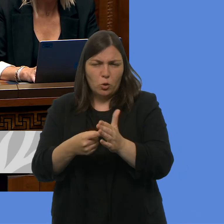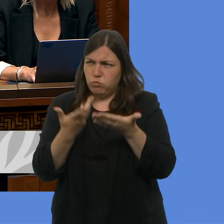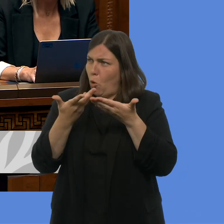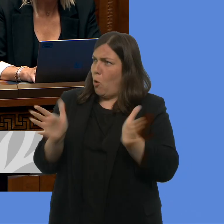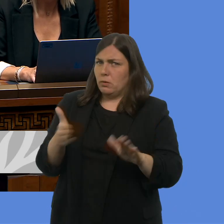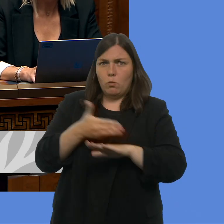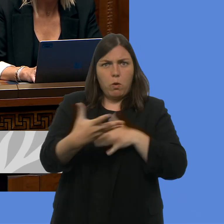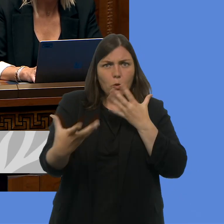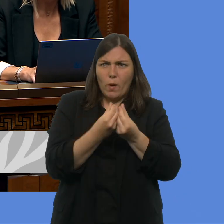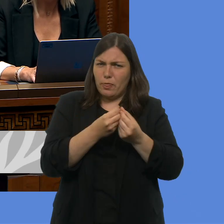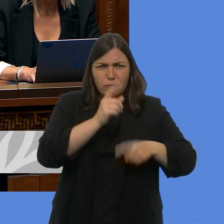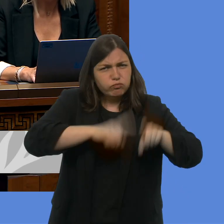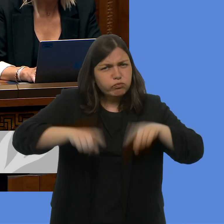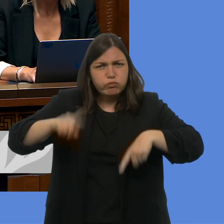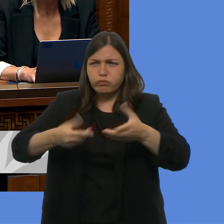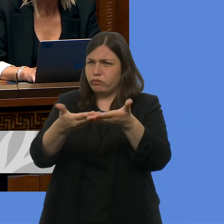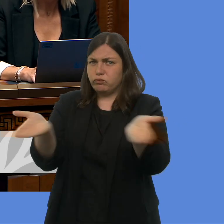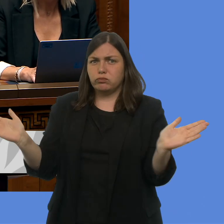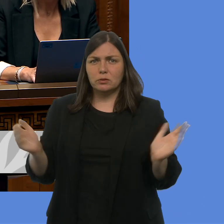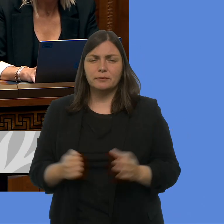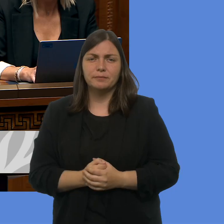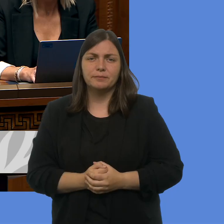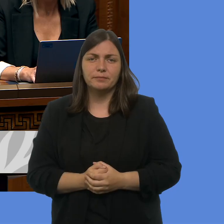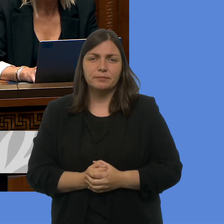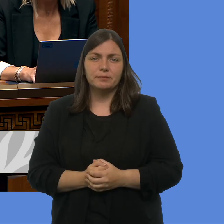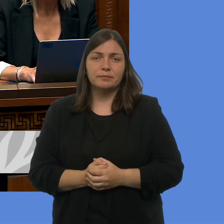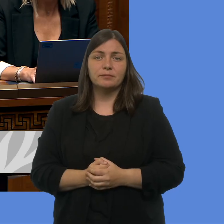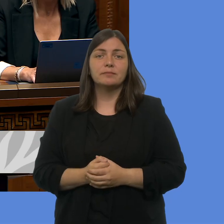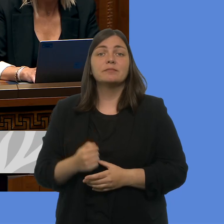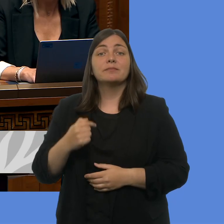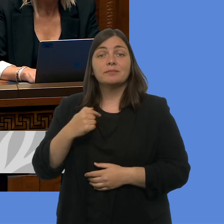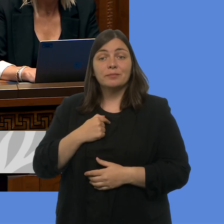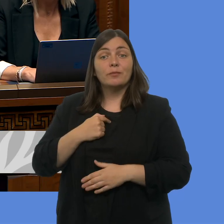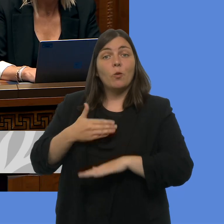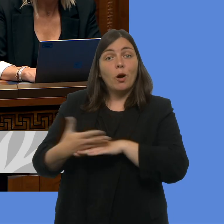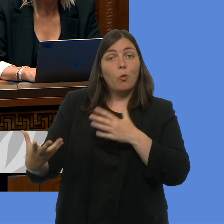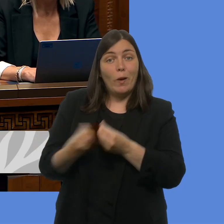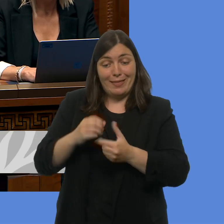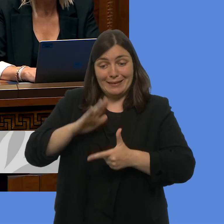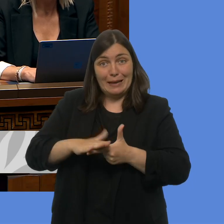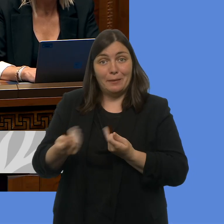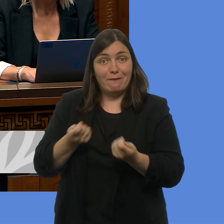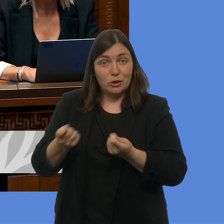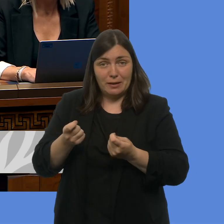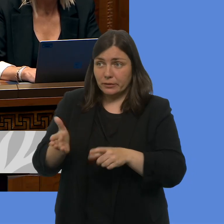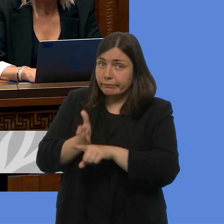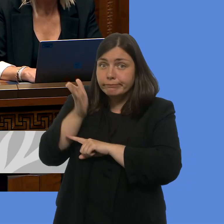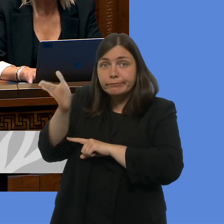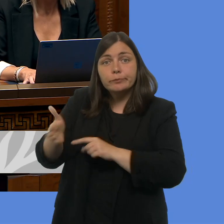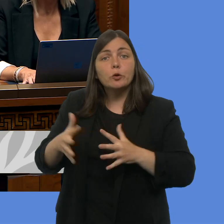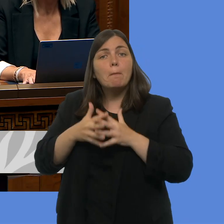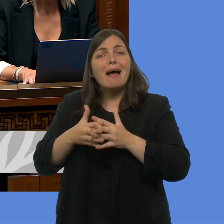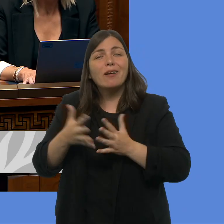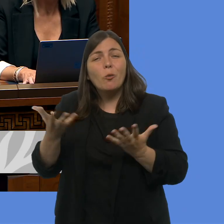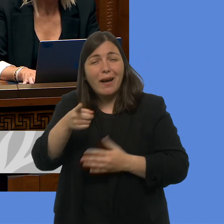economic growth. The Deputy First Minister and I led a business delegation to North Carolina back in March, supported engagement by businesses